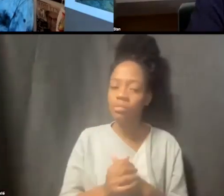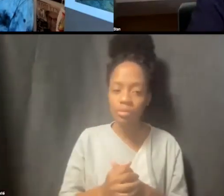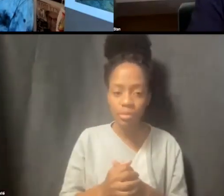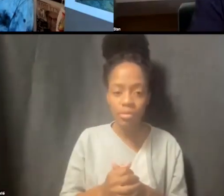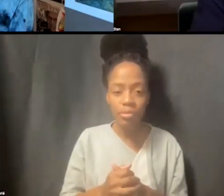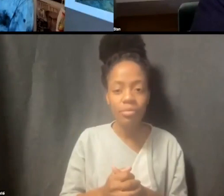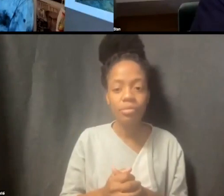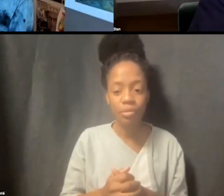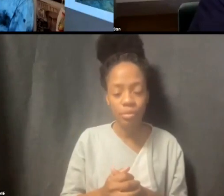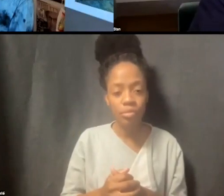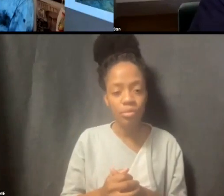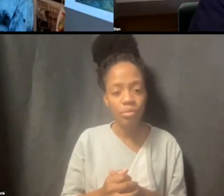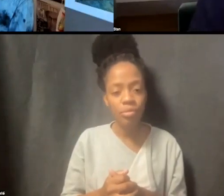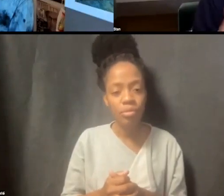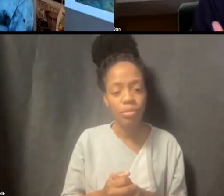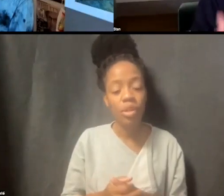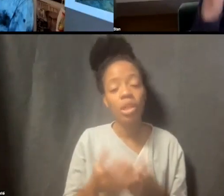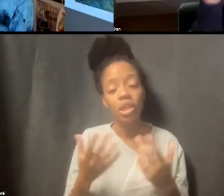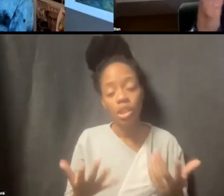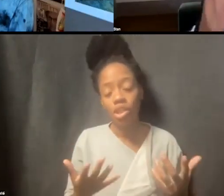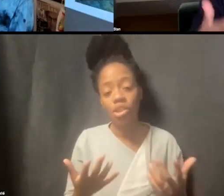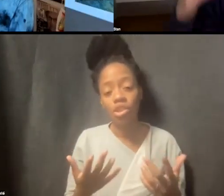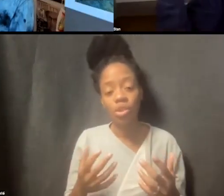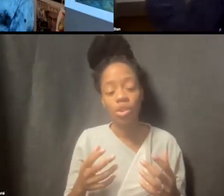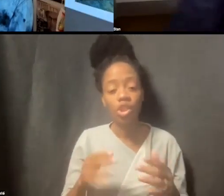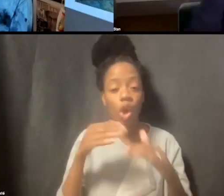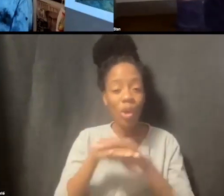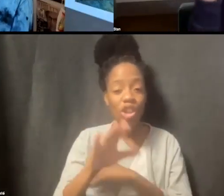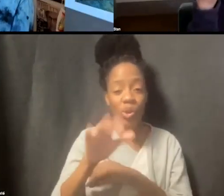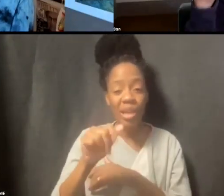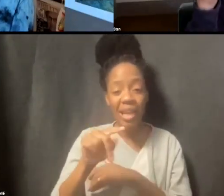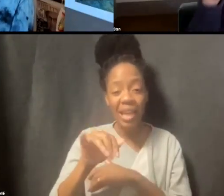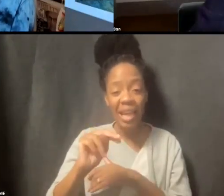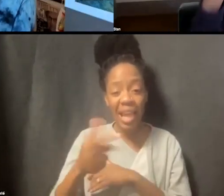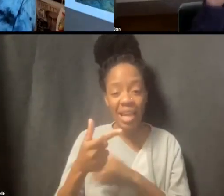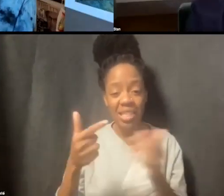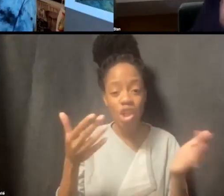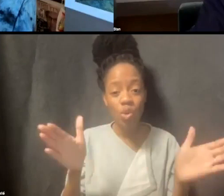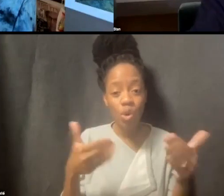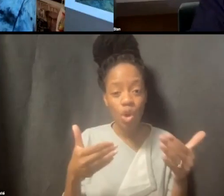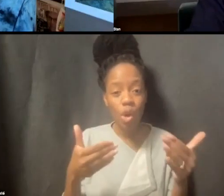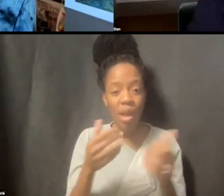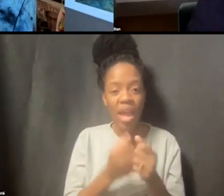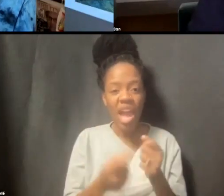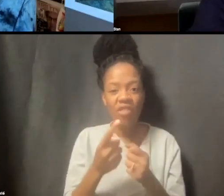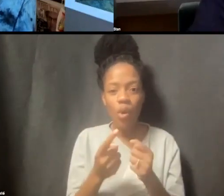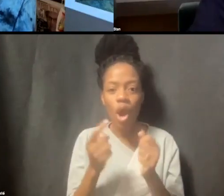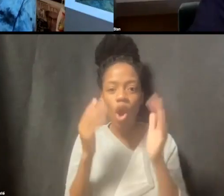actually, when you go into a casting room, everyone in that room is hoping that you're their answer.